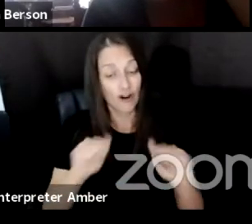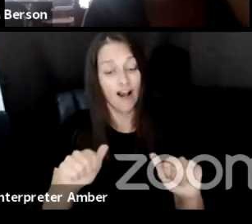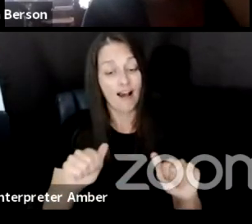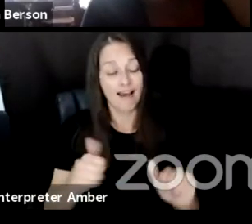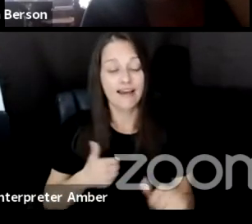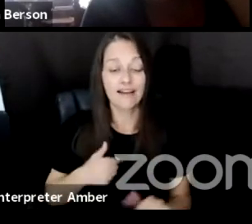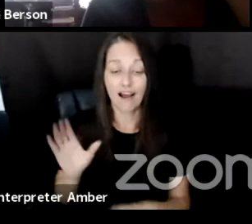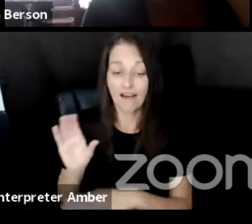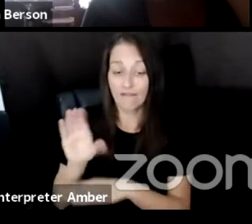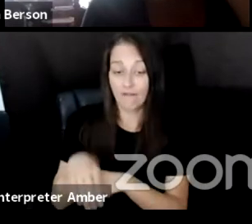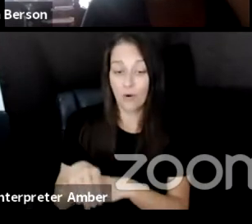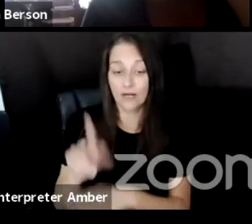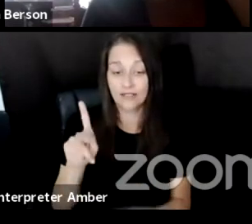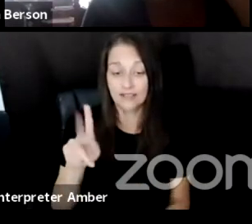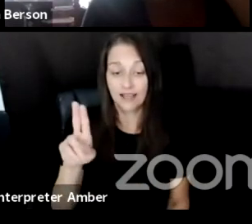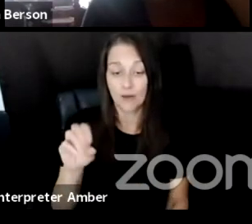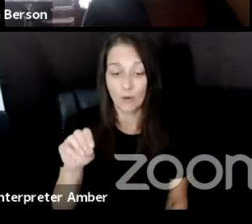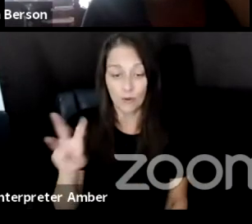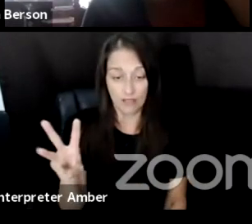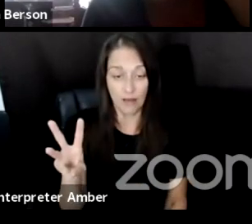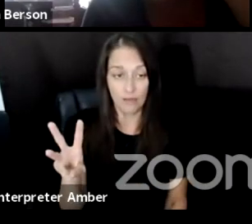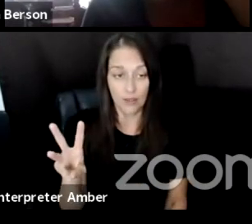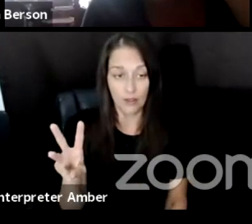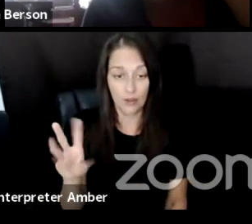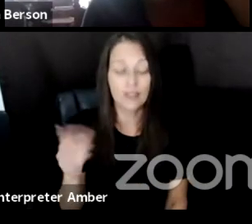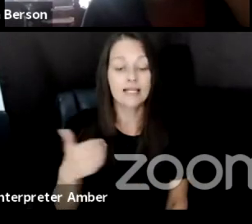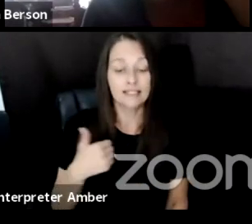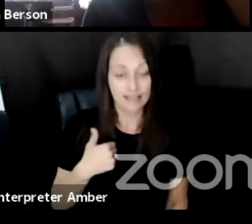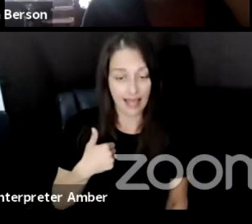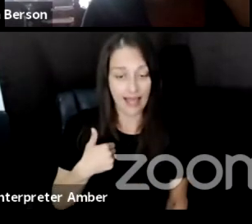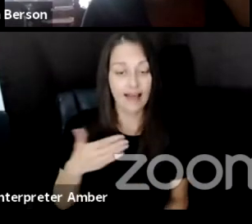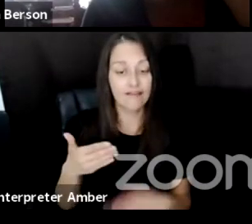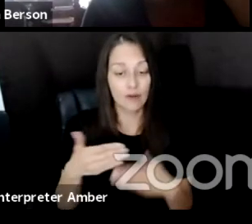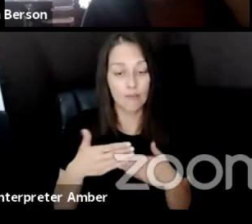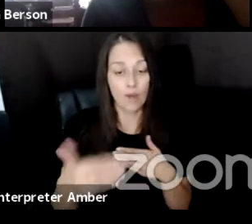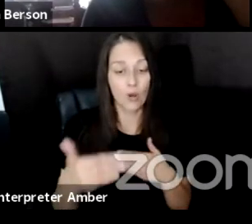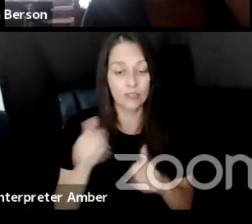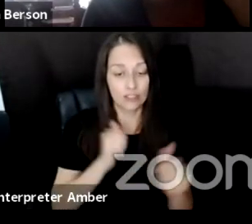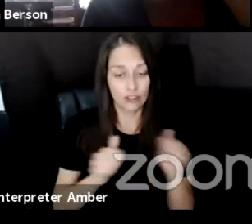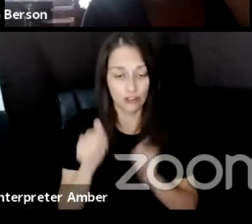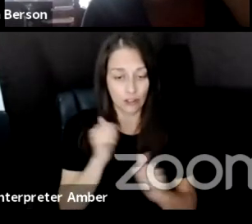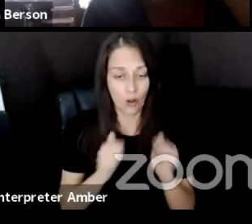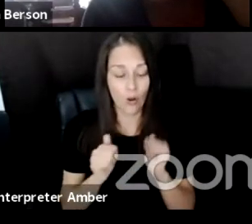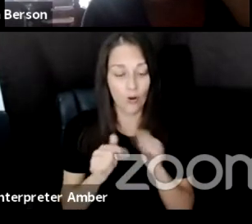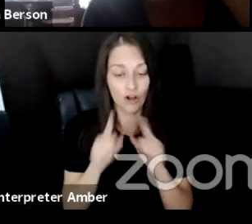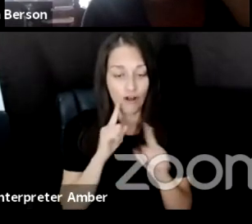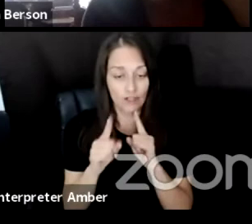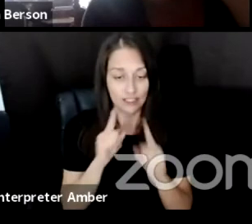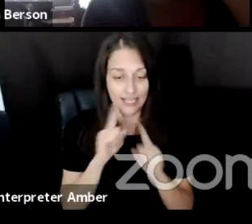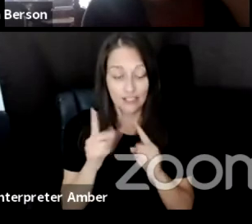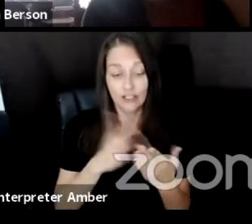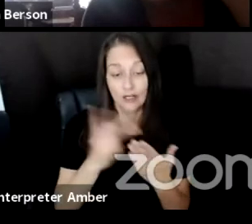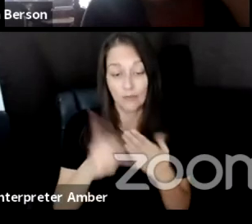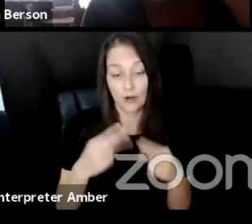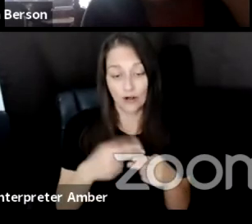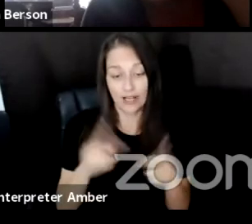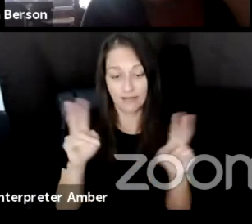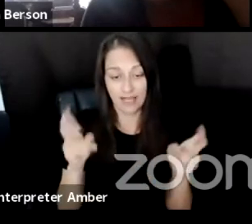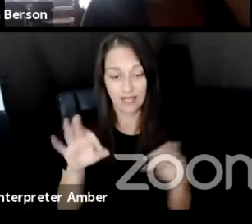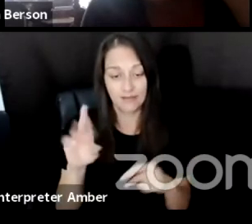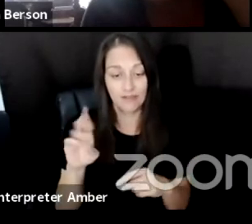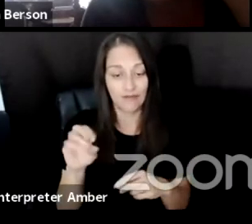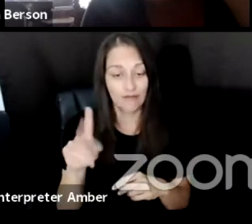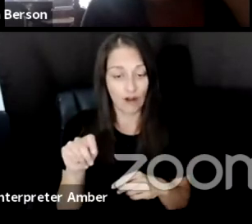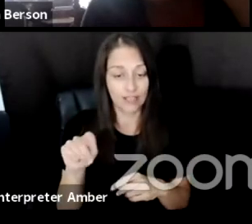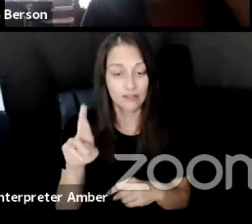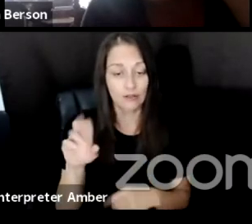to let me have post-show conversations. It was a program called Front Row Center. And then I nagged all the arts organizations